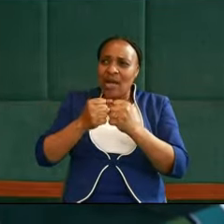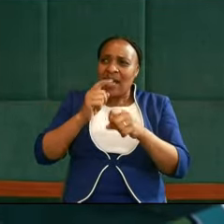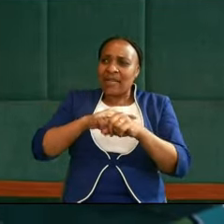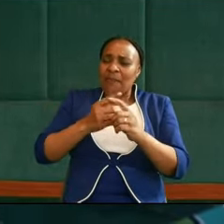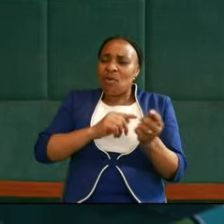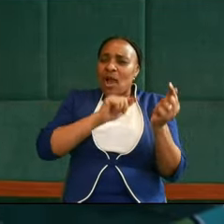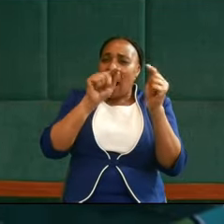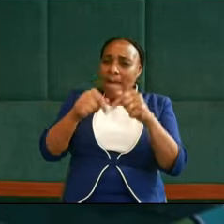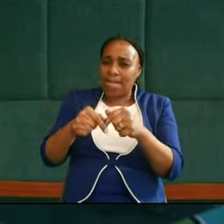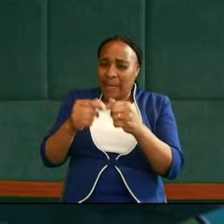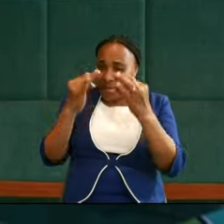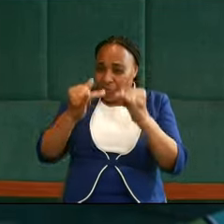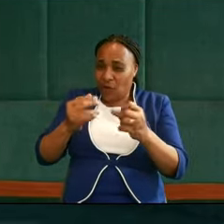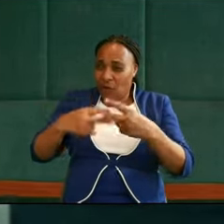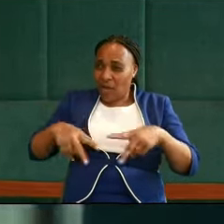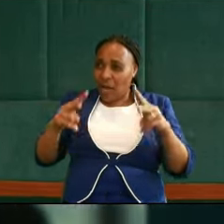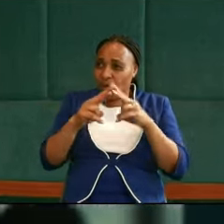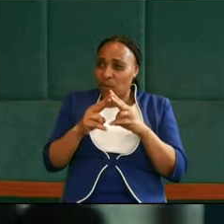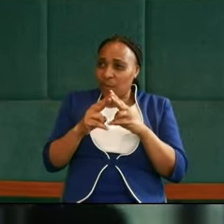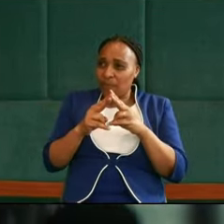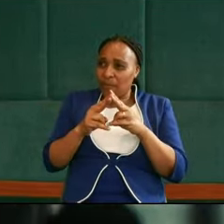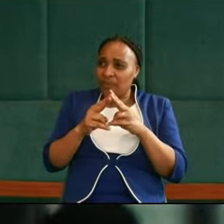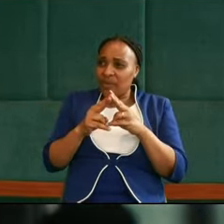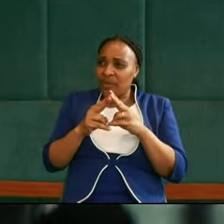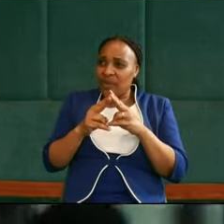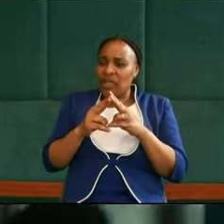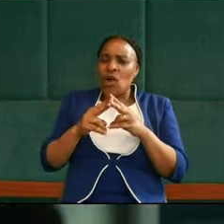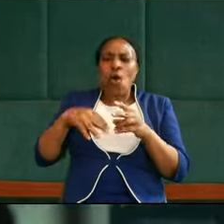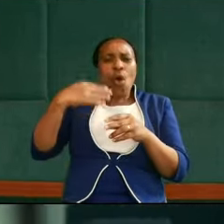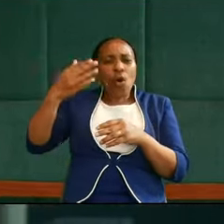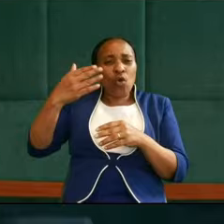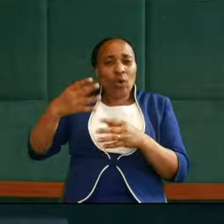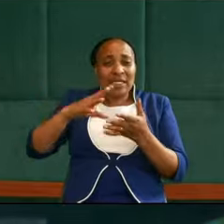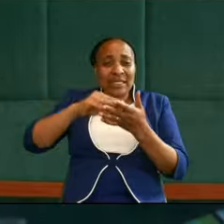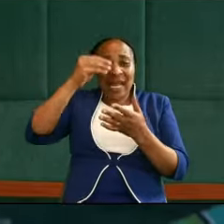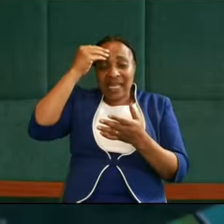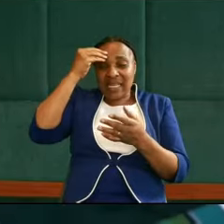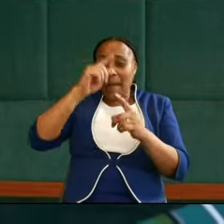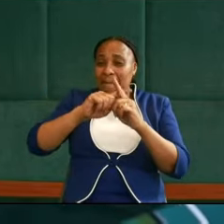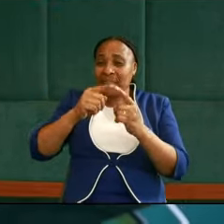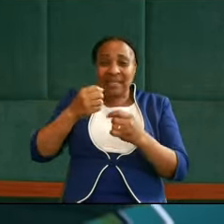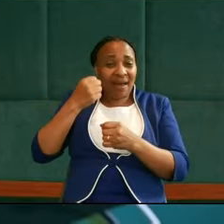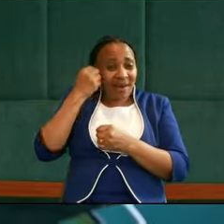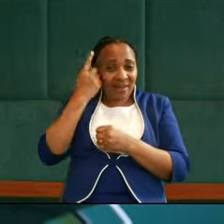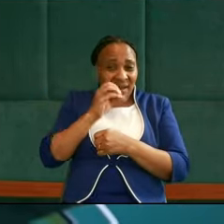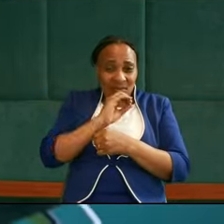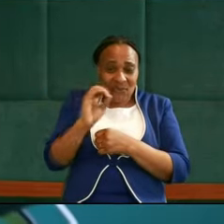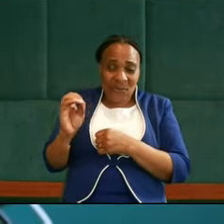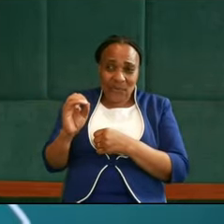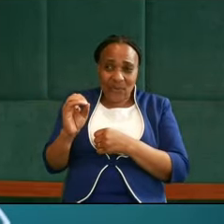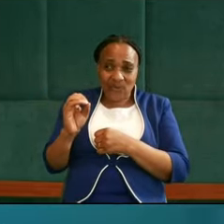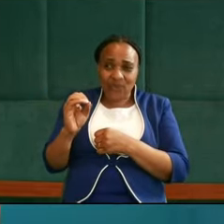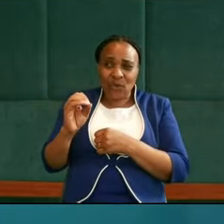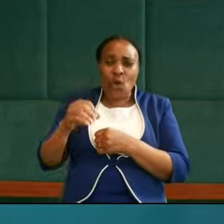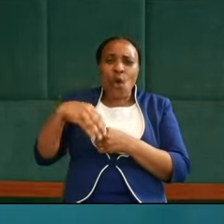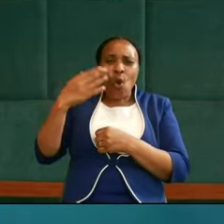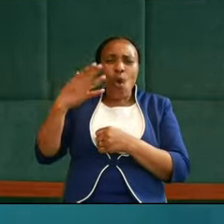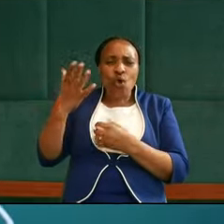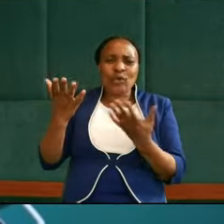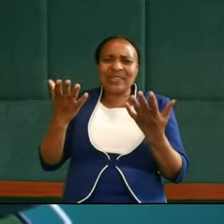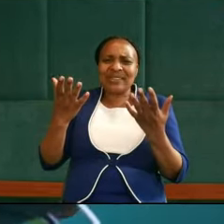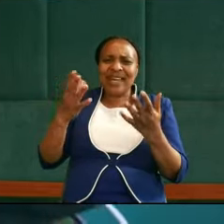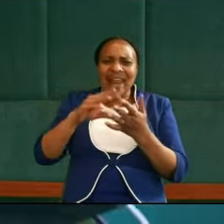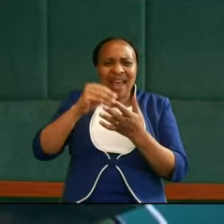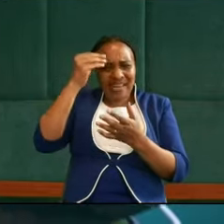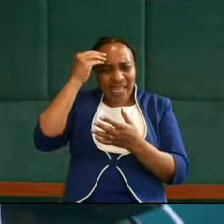new one will come. It's like we are always learning, but never knowing. Never knowing, but always learning.